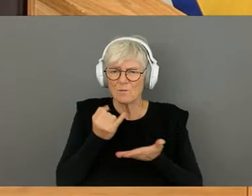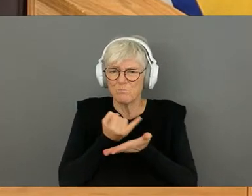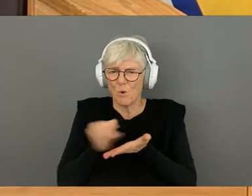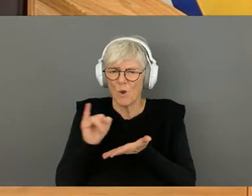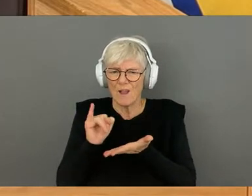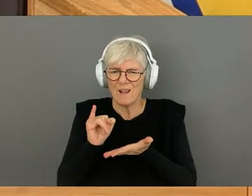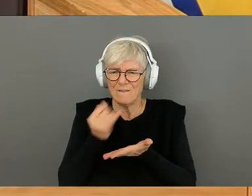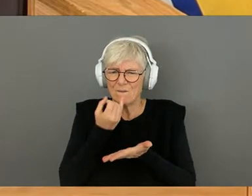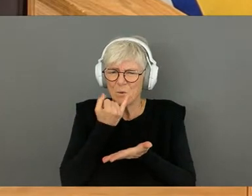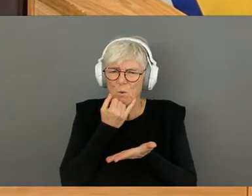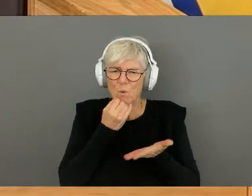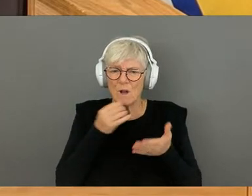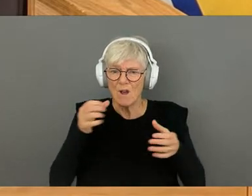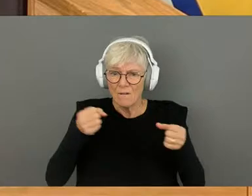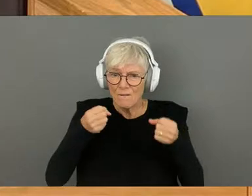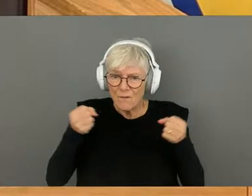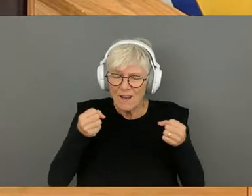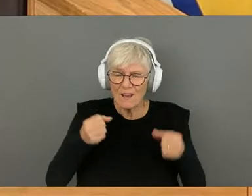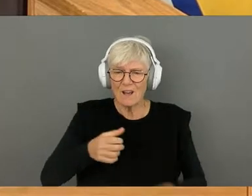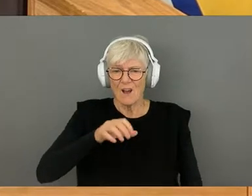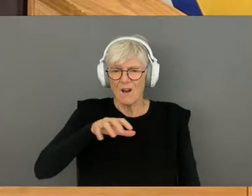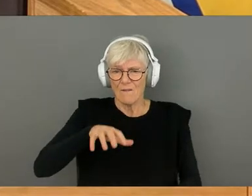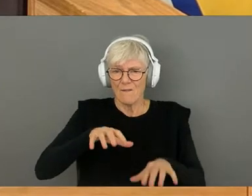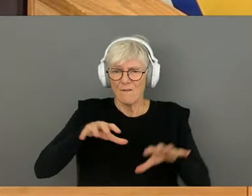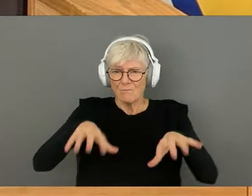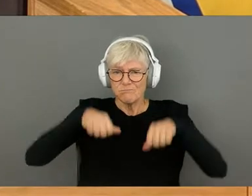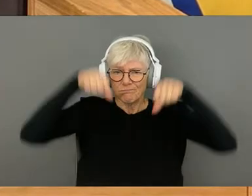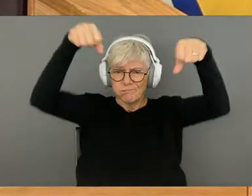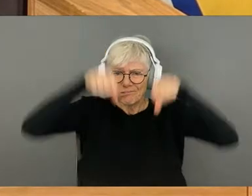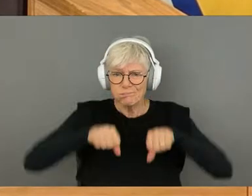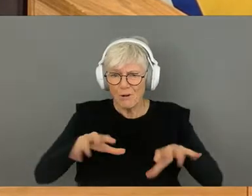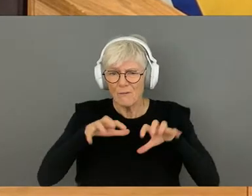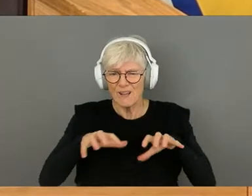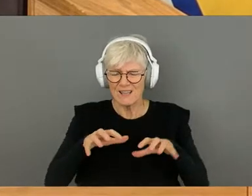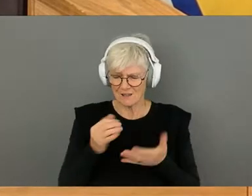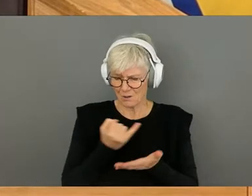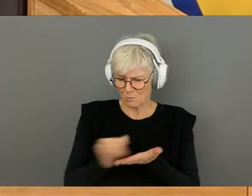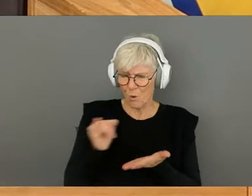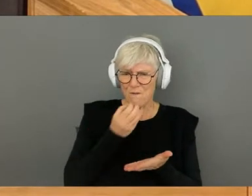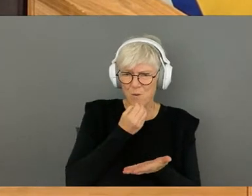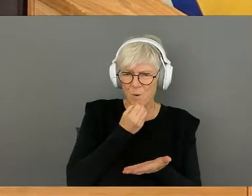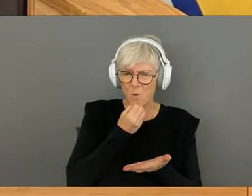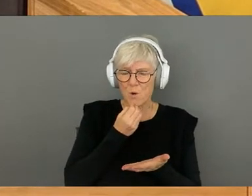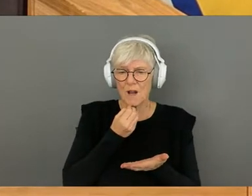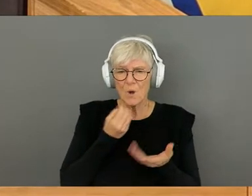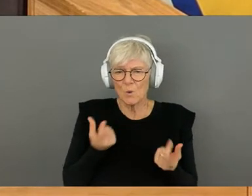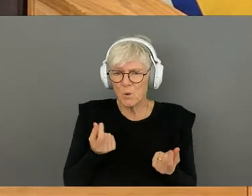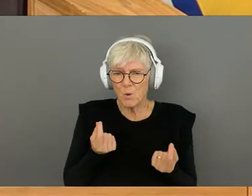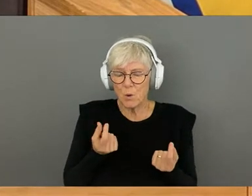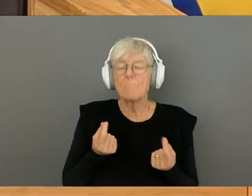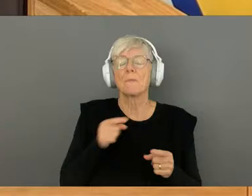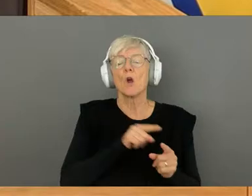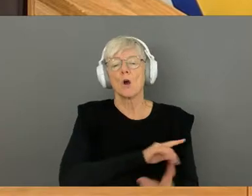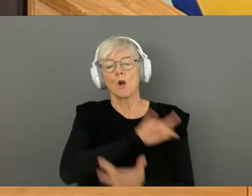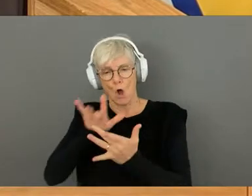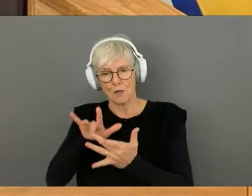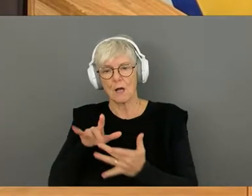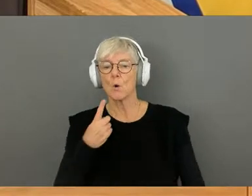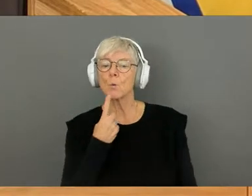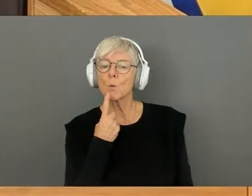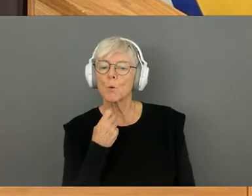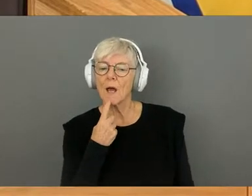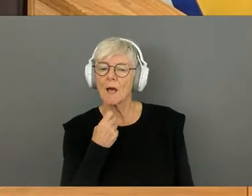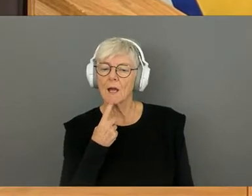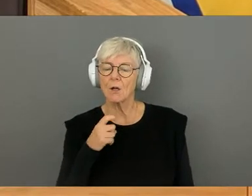I would encourage people to contact the Red Cross. They will take you through eligibility requirements for any food loss that